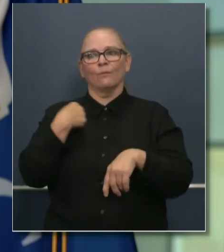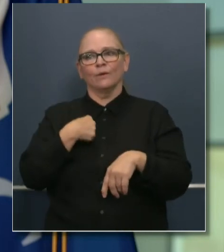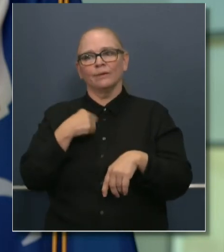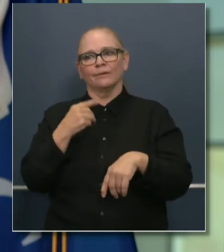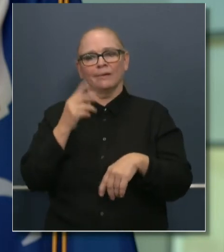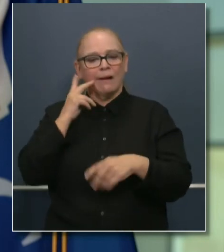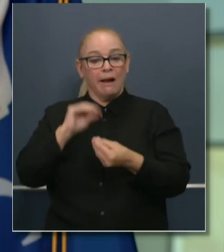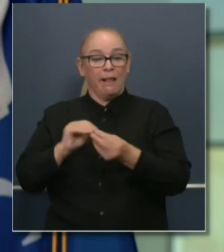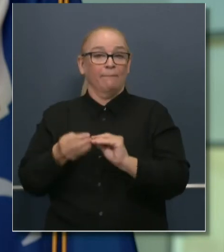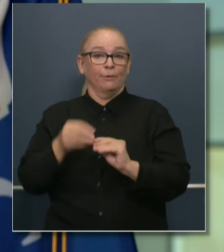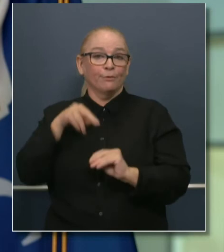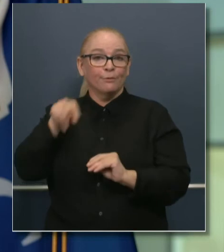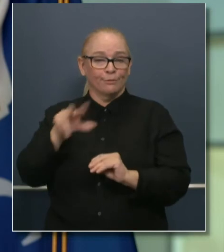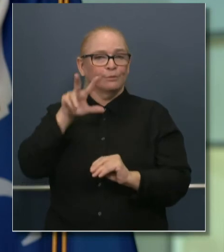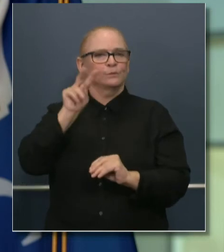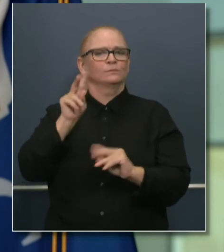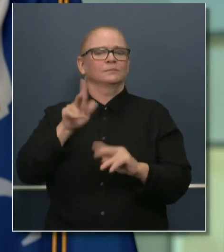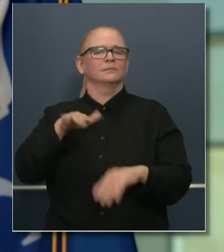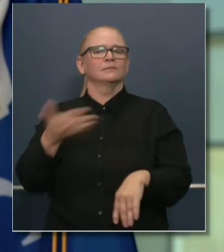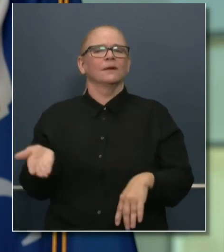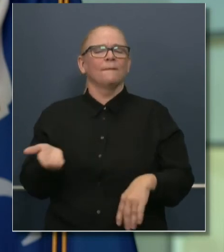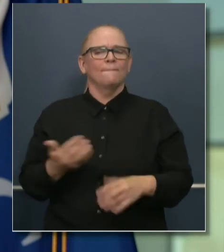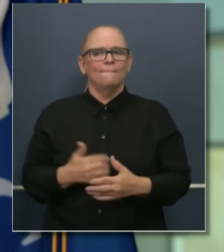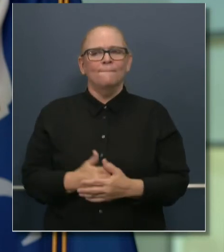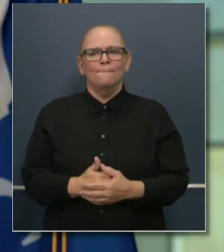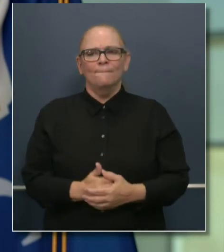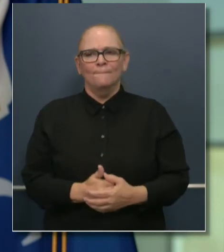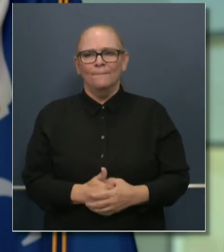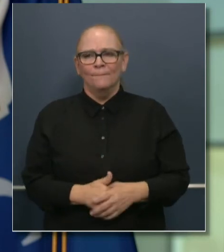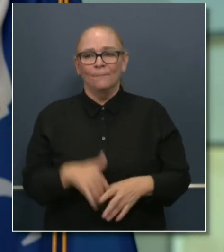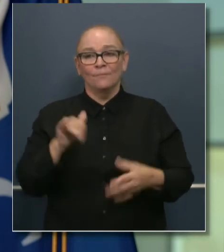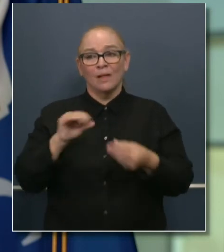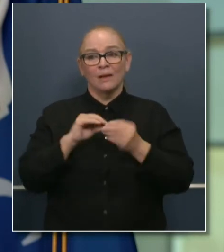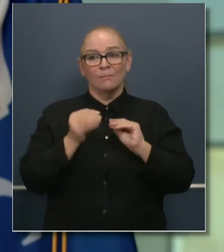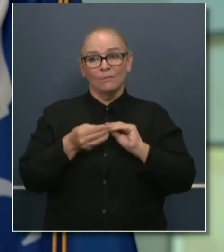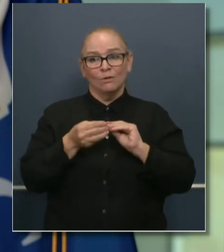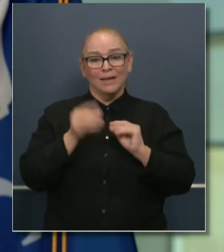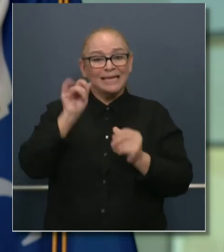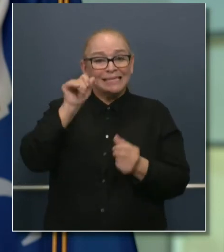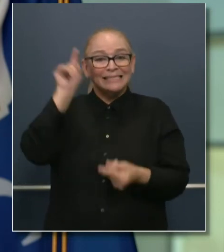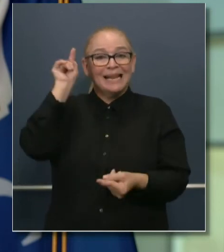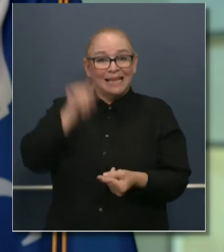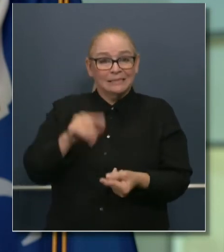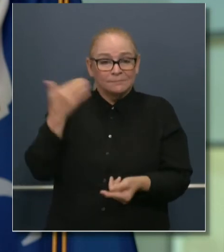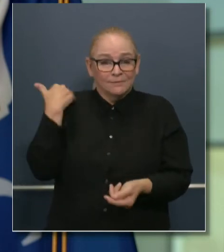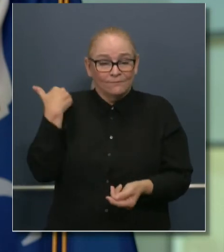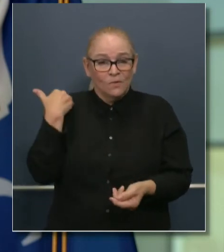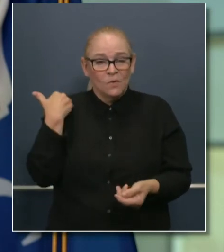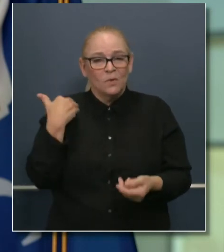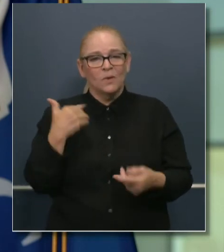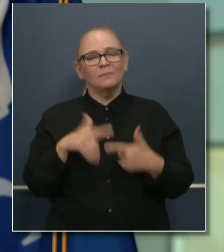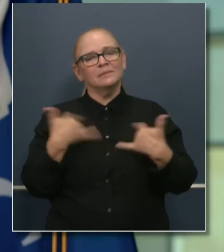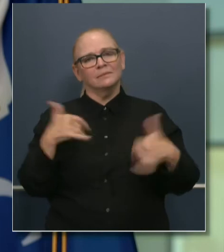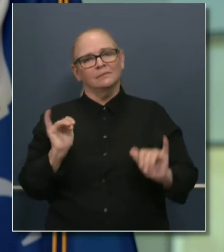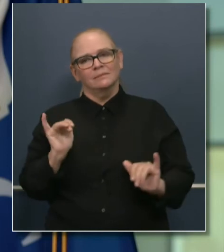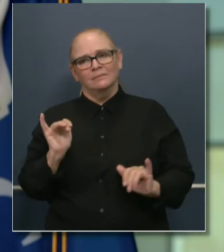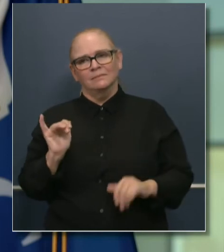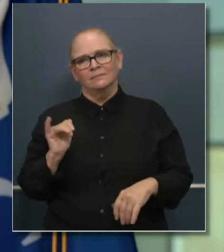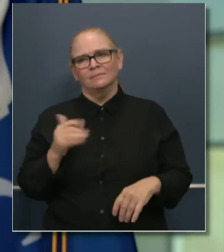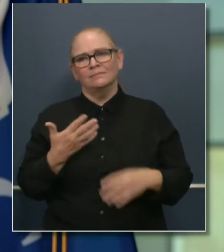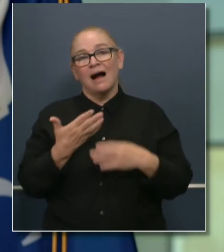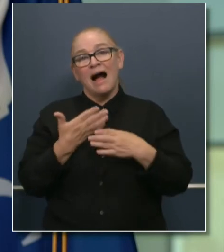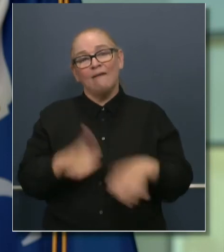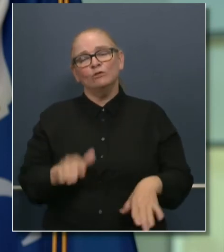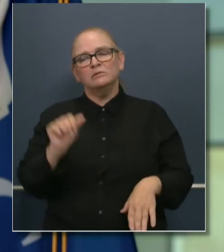I want to just caution you, 32 is a lower number than you've seen in the past. The average number's now well north